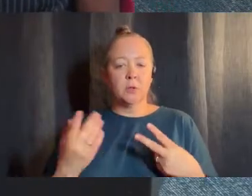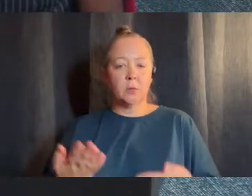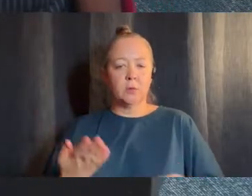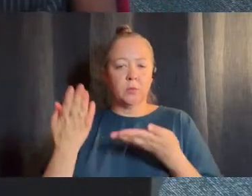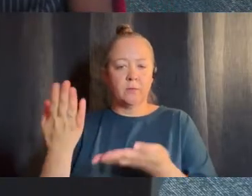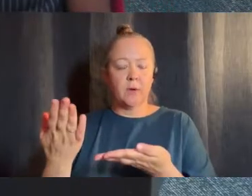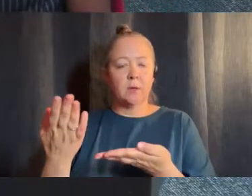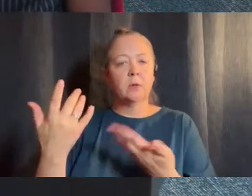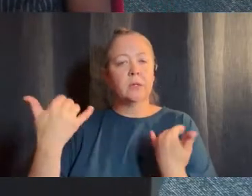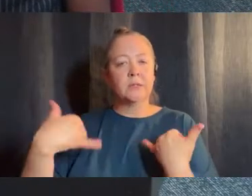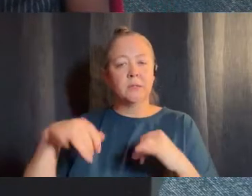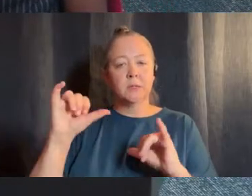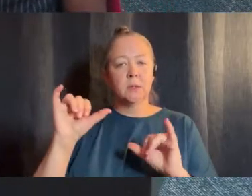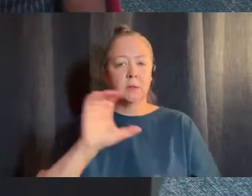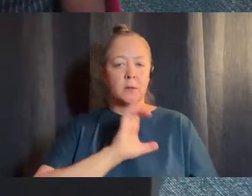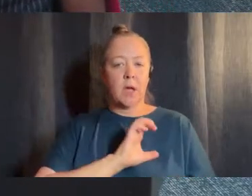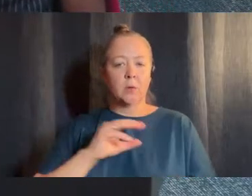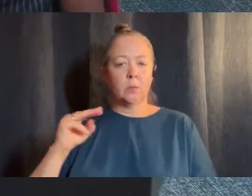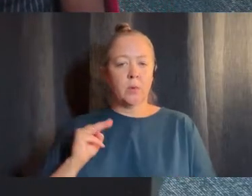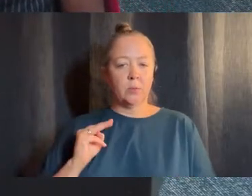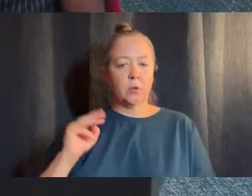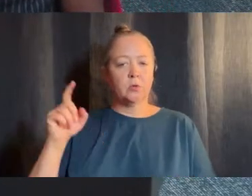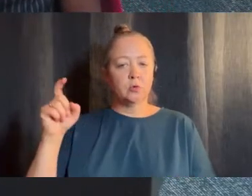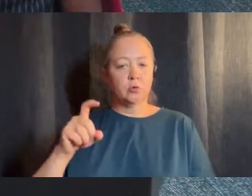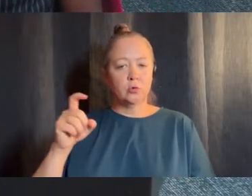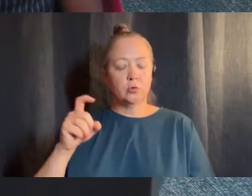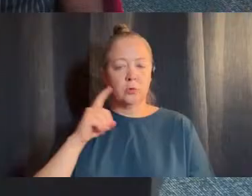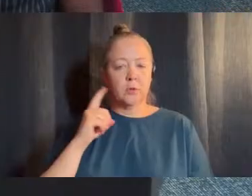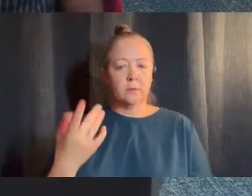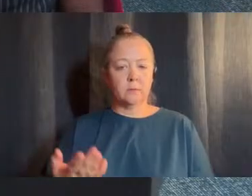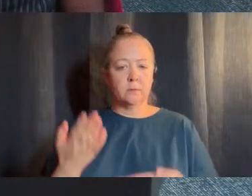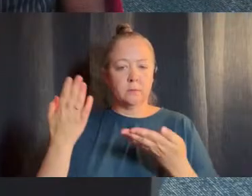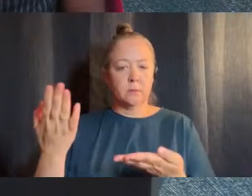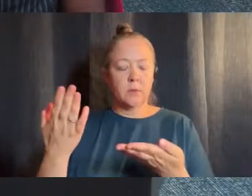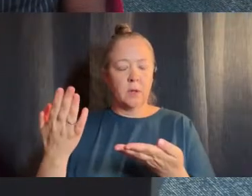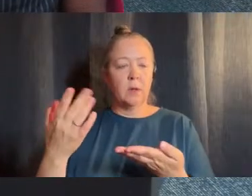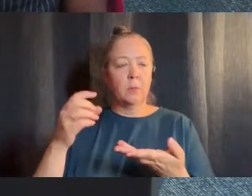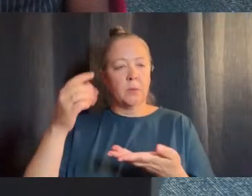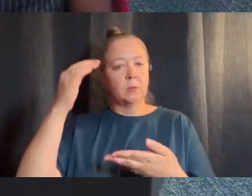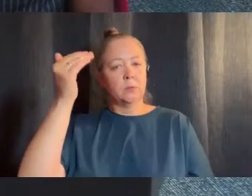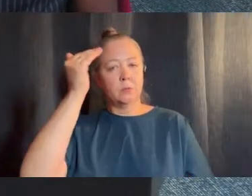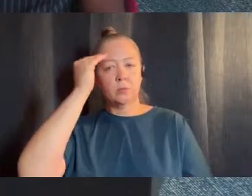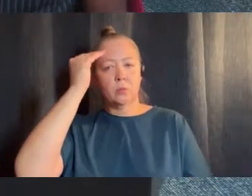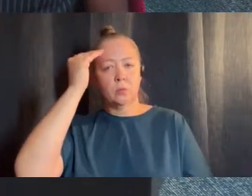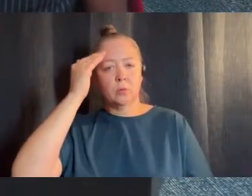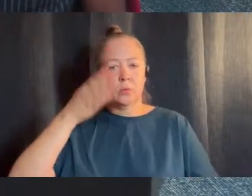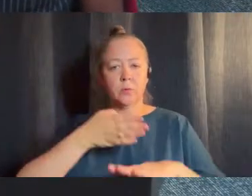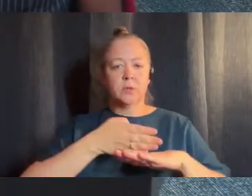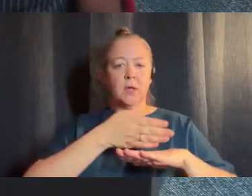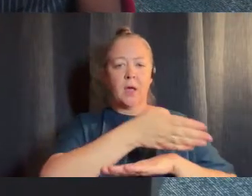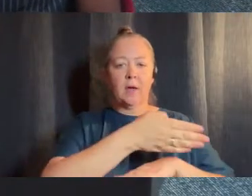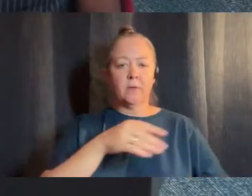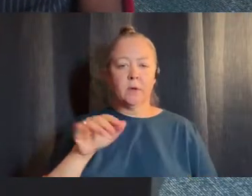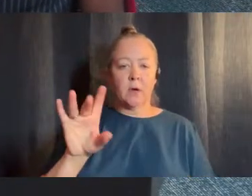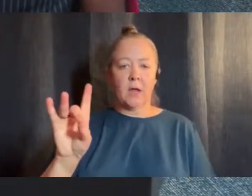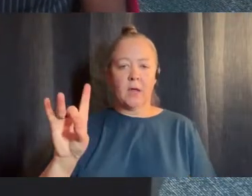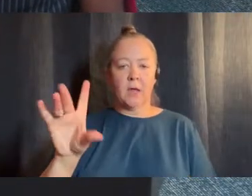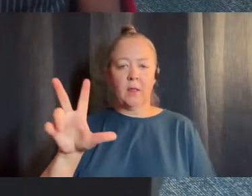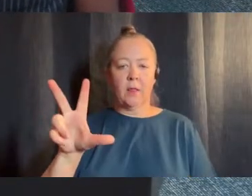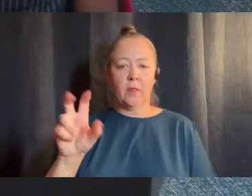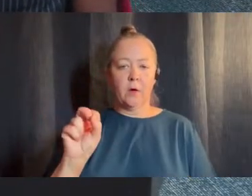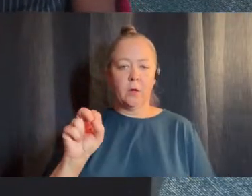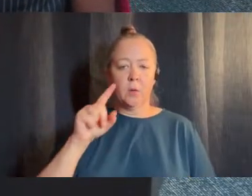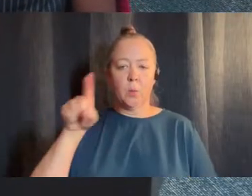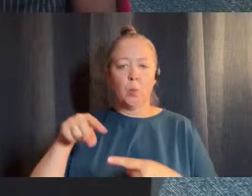seek it out. Please note, it was well after the 8:30 p.m. when the vote on the budget and